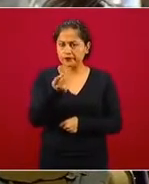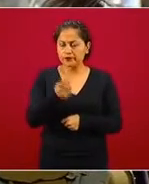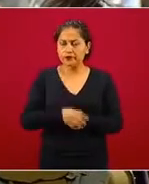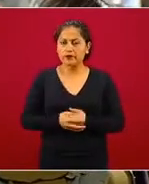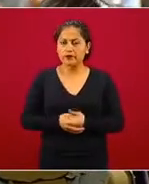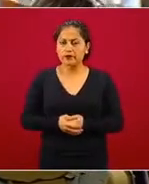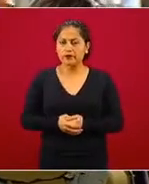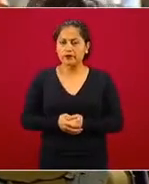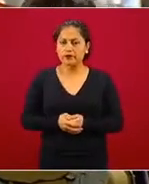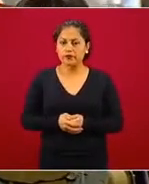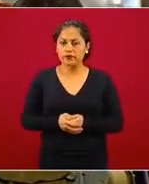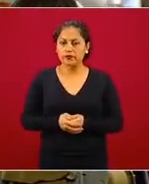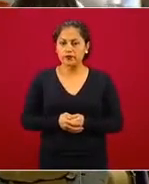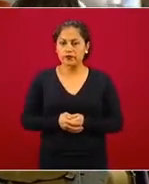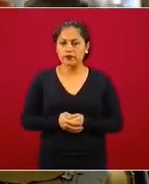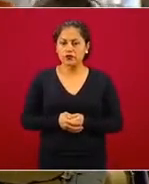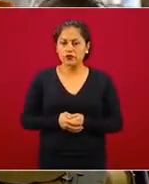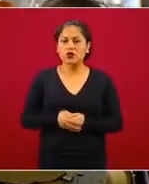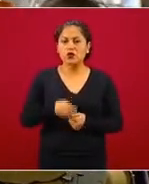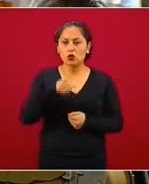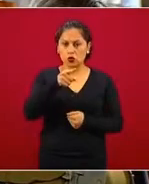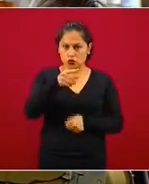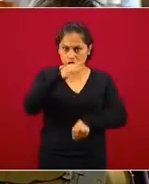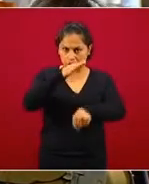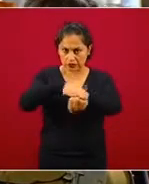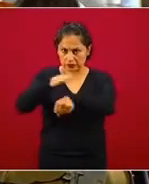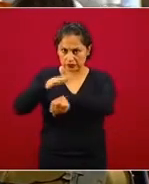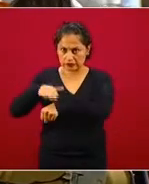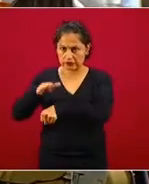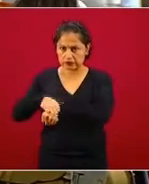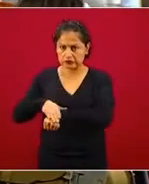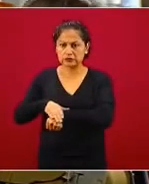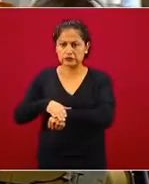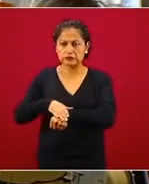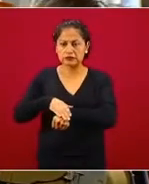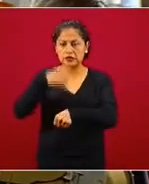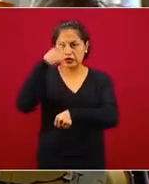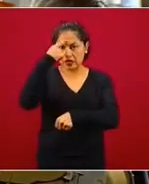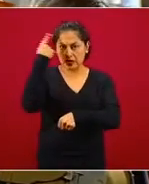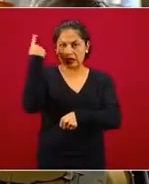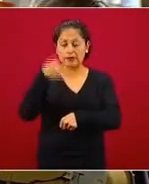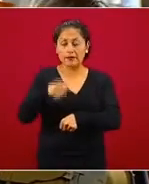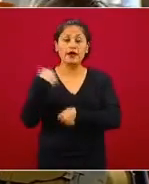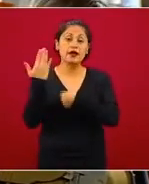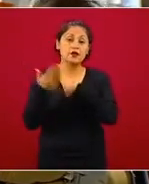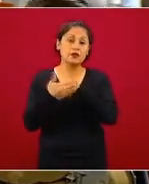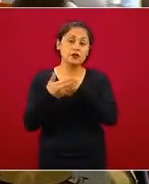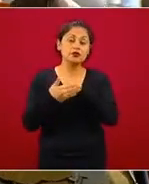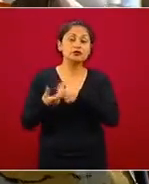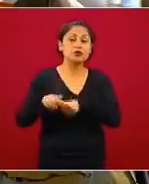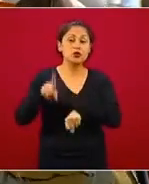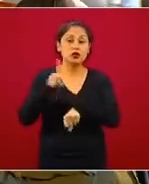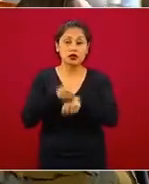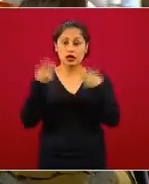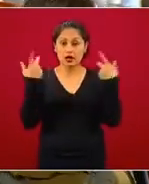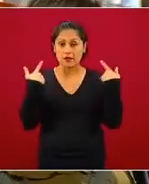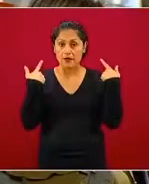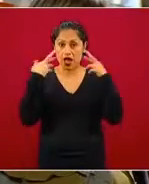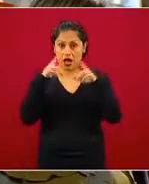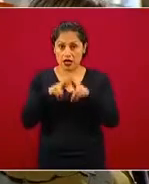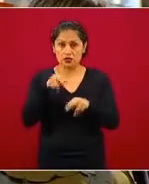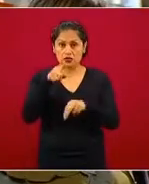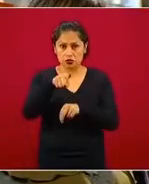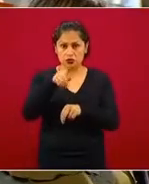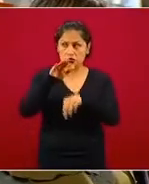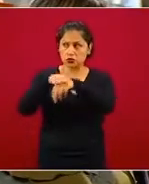would a increase in pedir, a a convocar para que los methodological maestros le way? I pregunten don't need you en to estos explain días how it a works propósito de again, lo que ha hecho con los but niños, con could las you